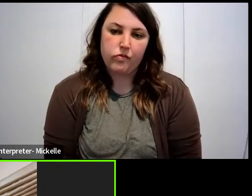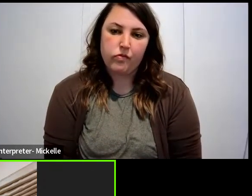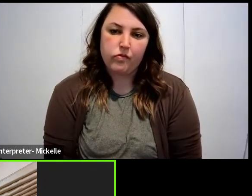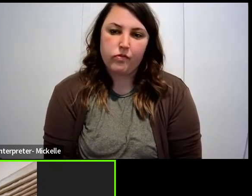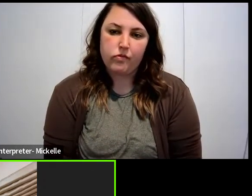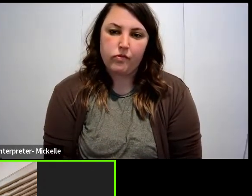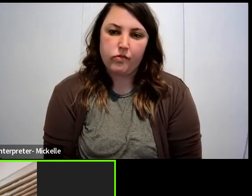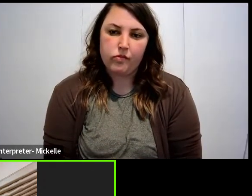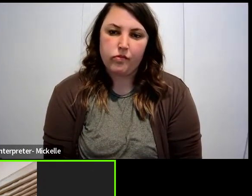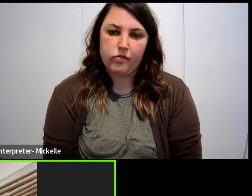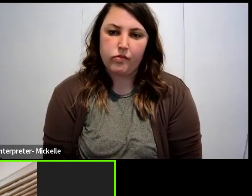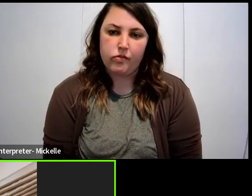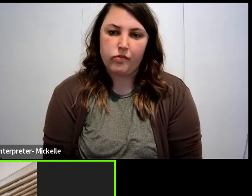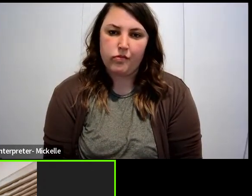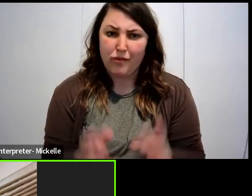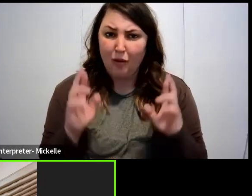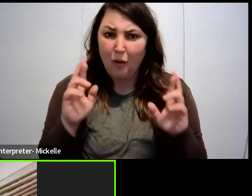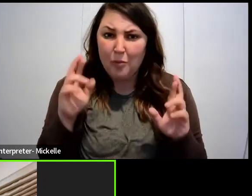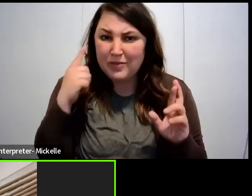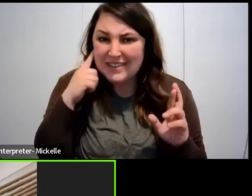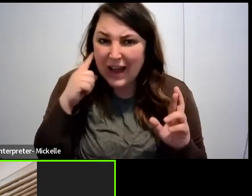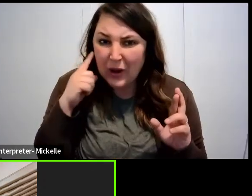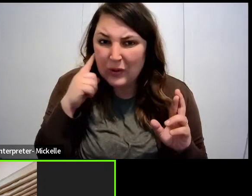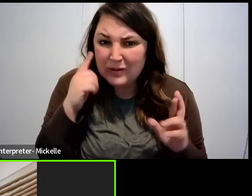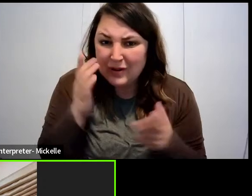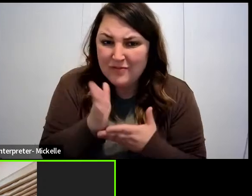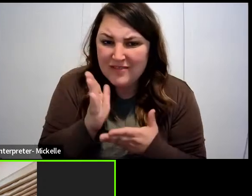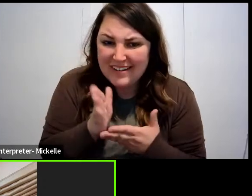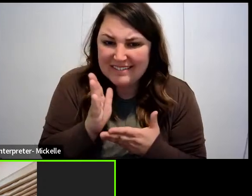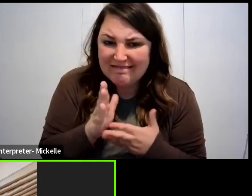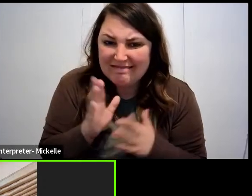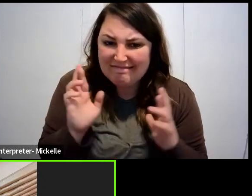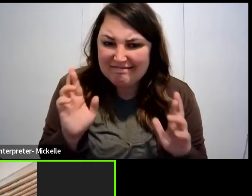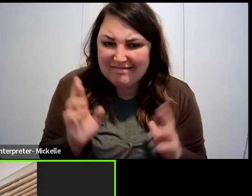Okay, I hope the sound is good.